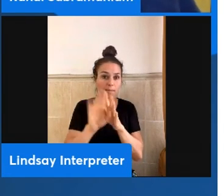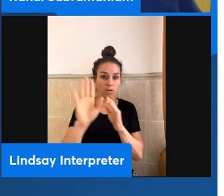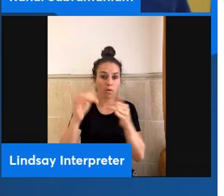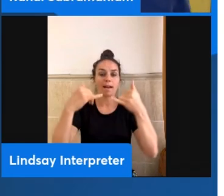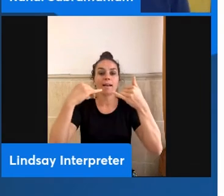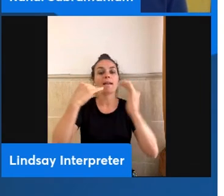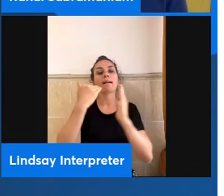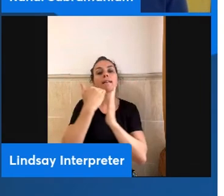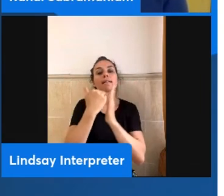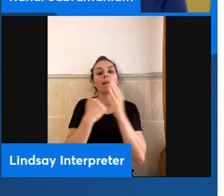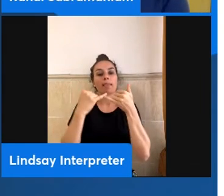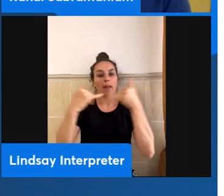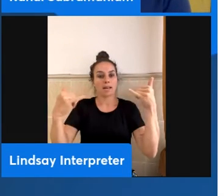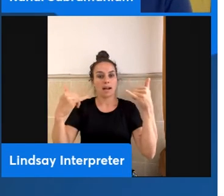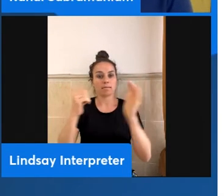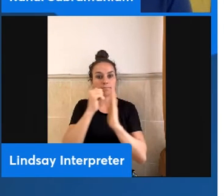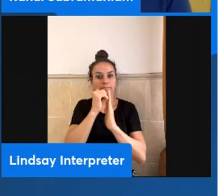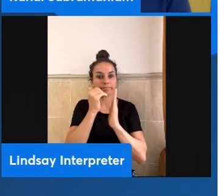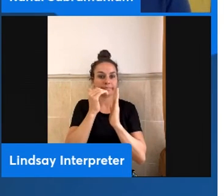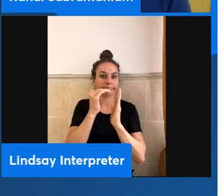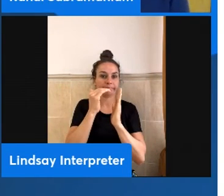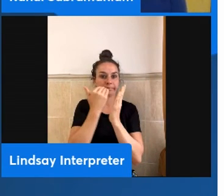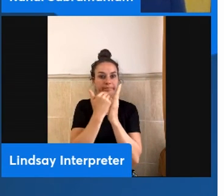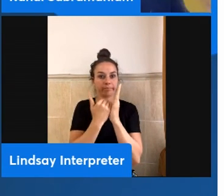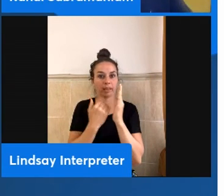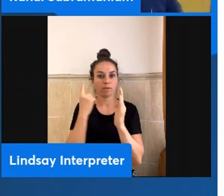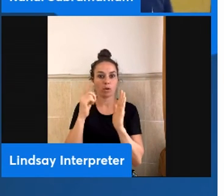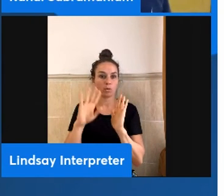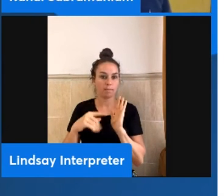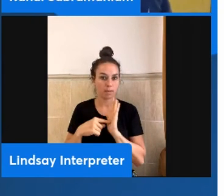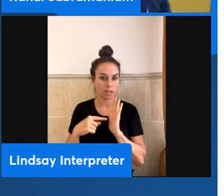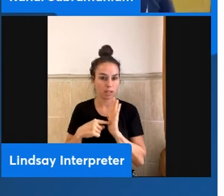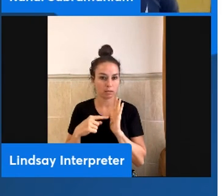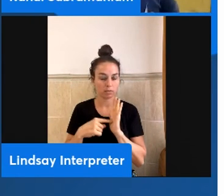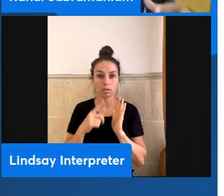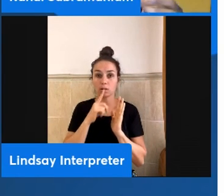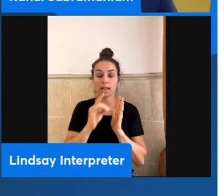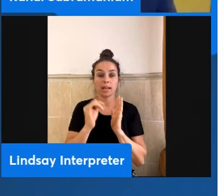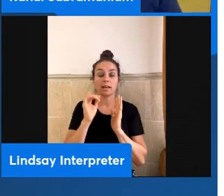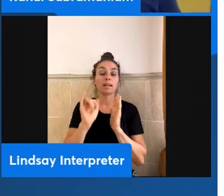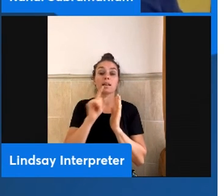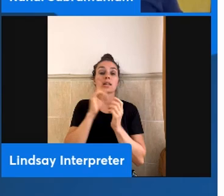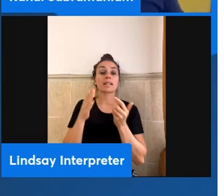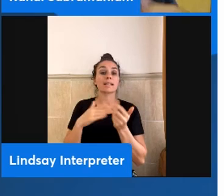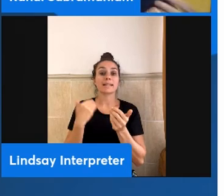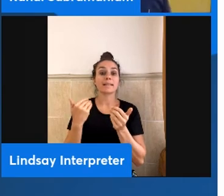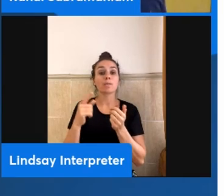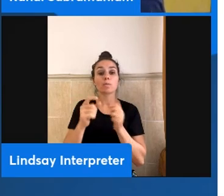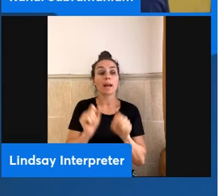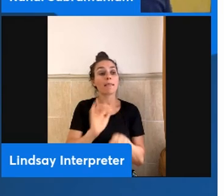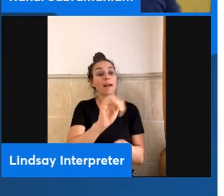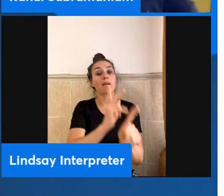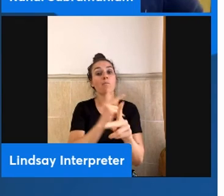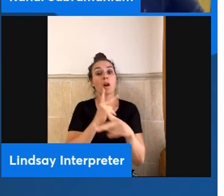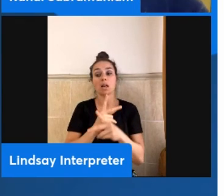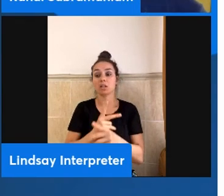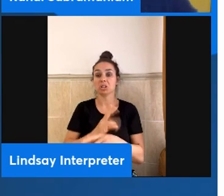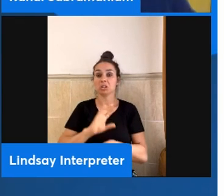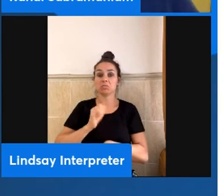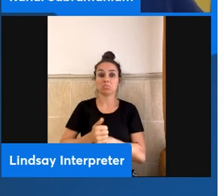billing. So your organization is already signed up for AWS. It makes it really easy to take your product and deploy it